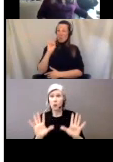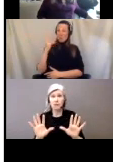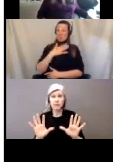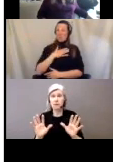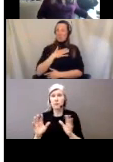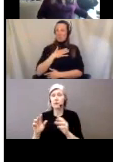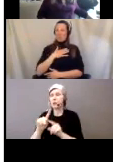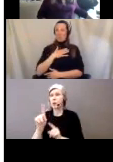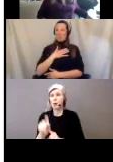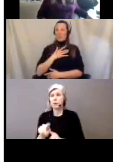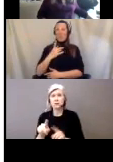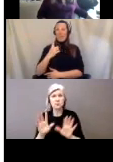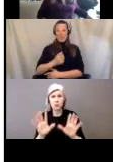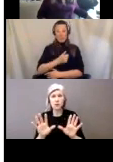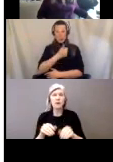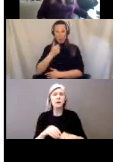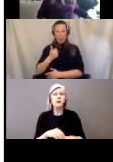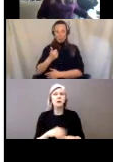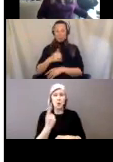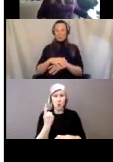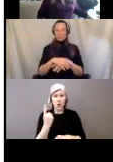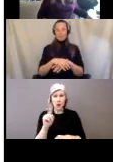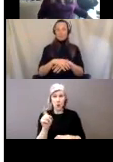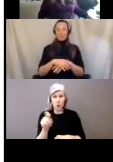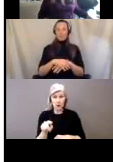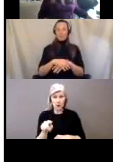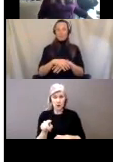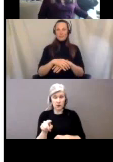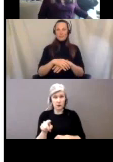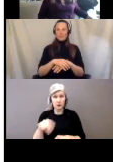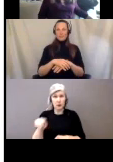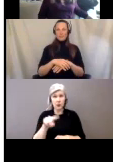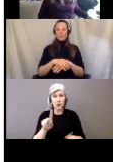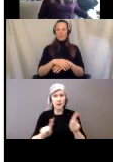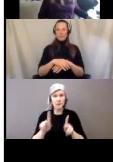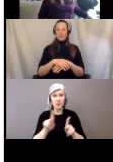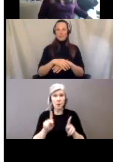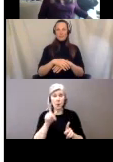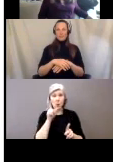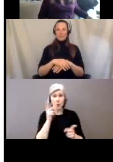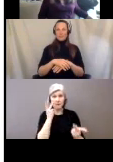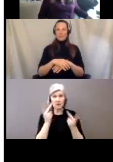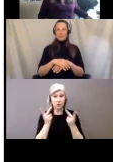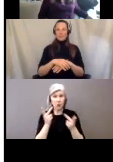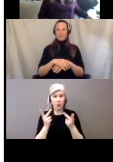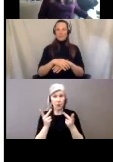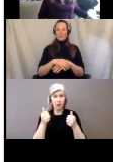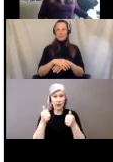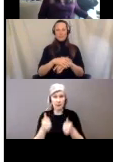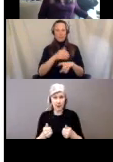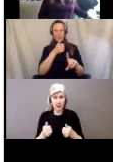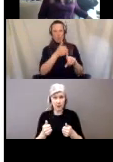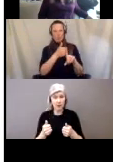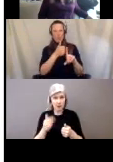One of the questions is are individuals with visual impairments covered in the rollout plan? While